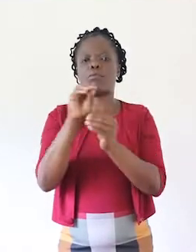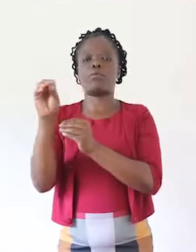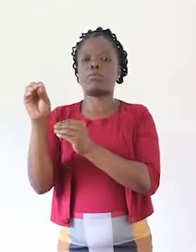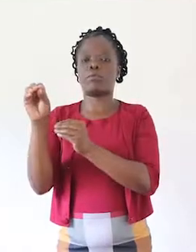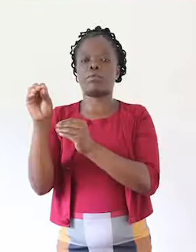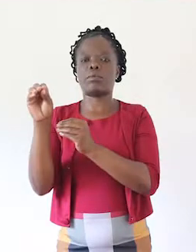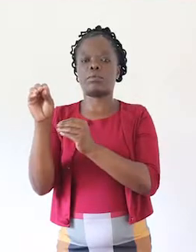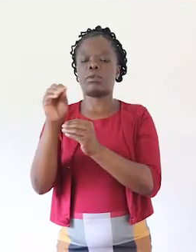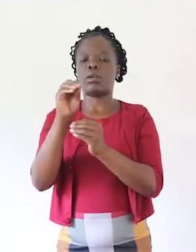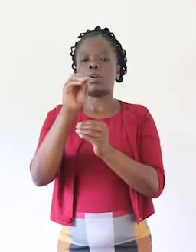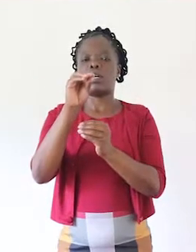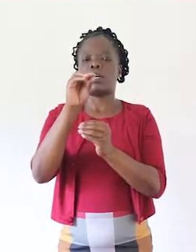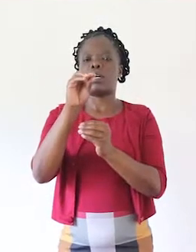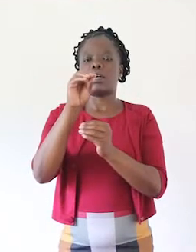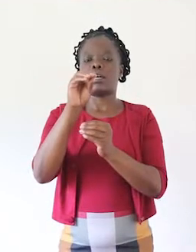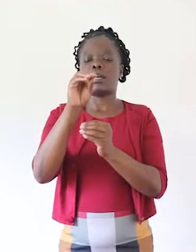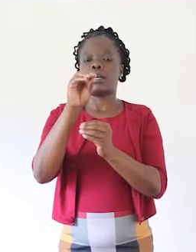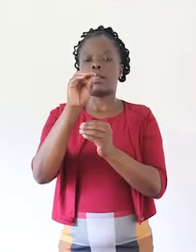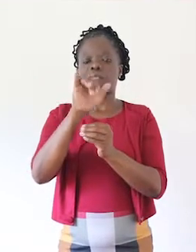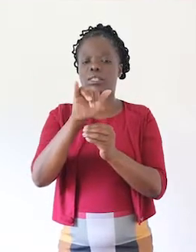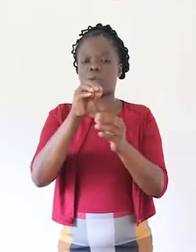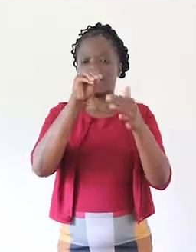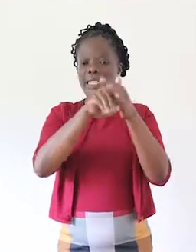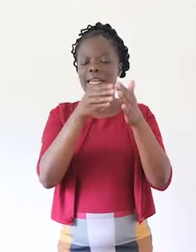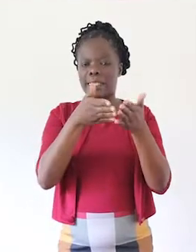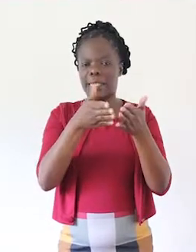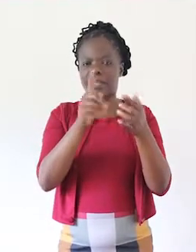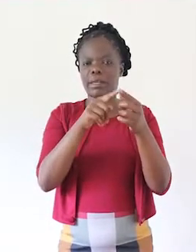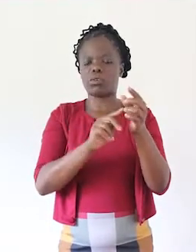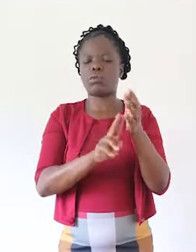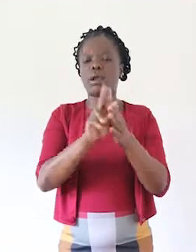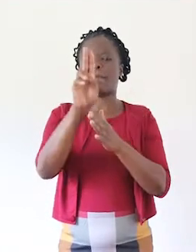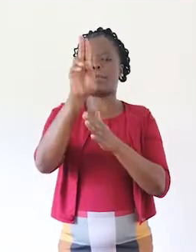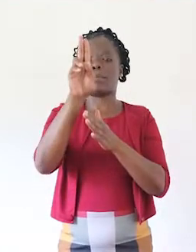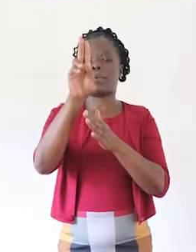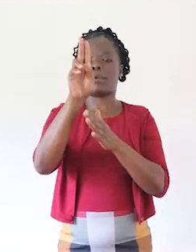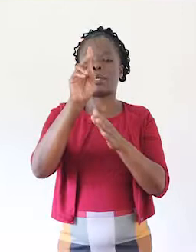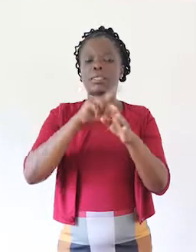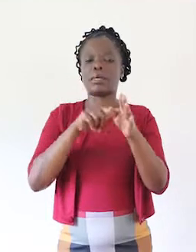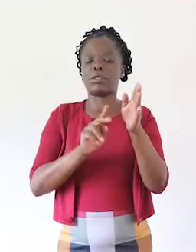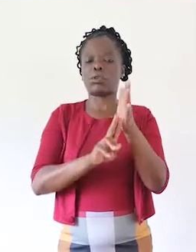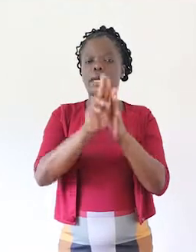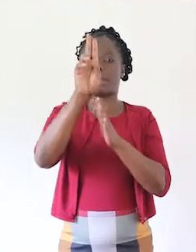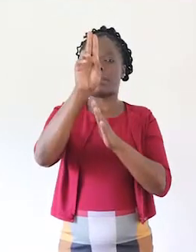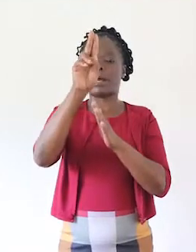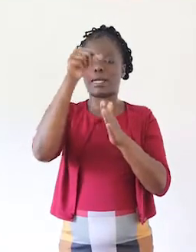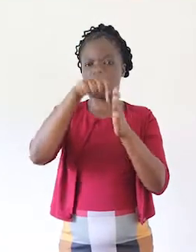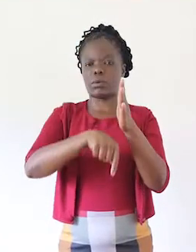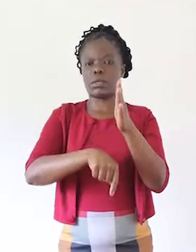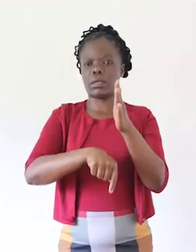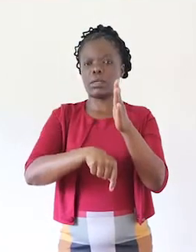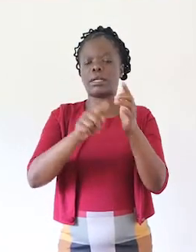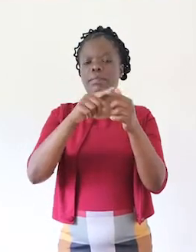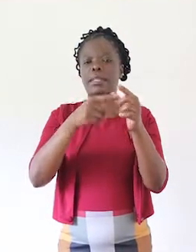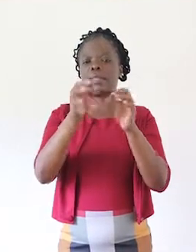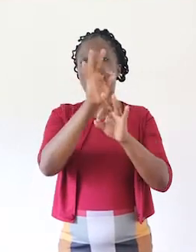remove, okay? So the yarn will remain inside. Then you remove this one up. So when it goes up and